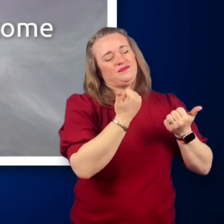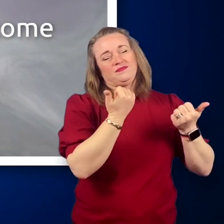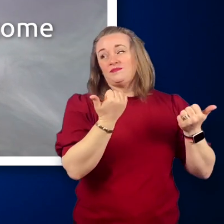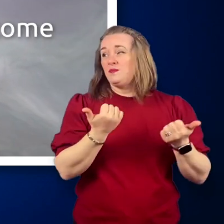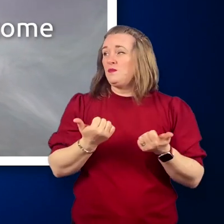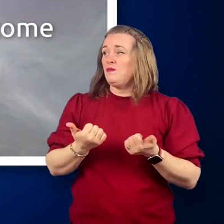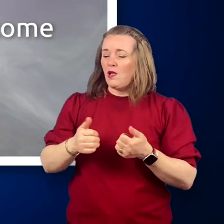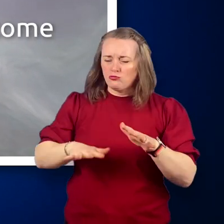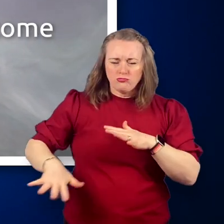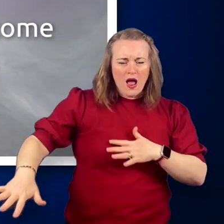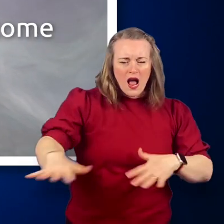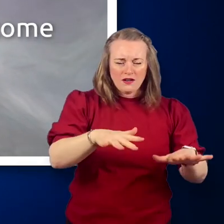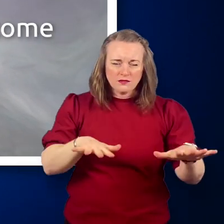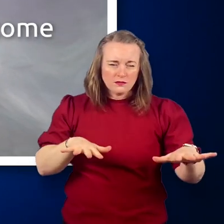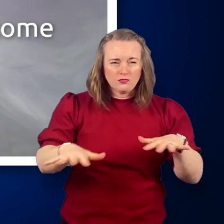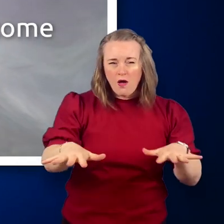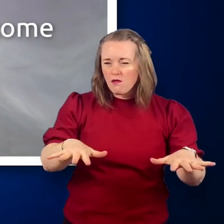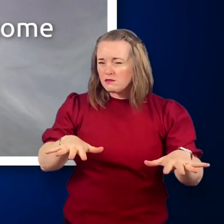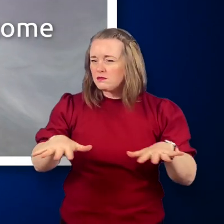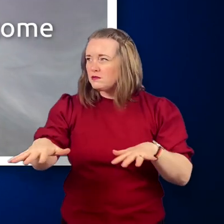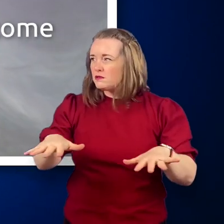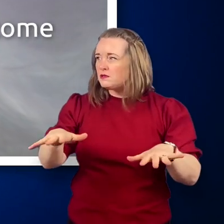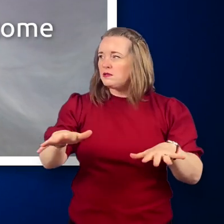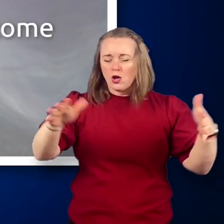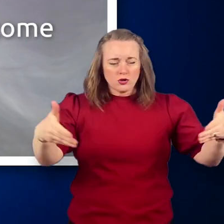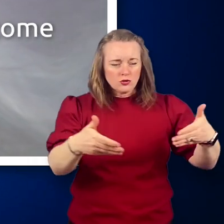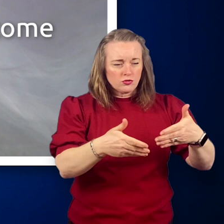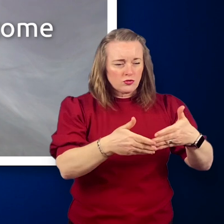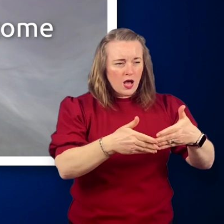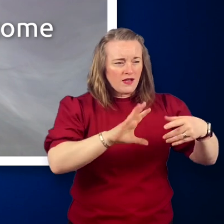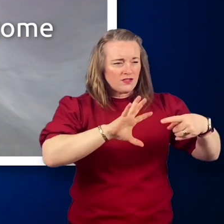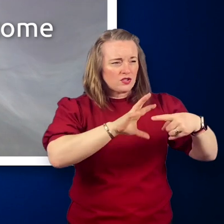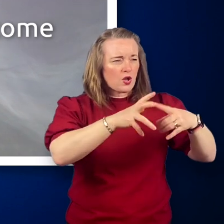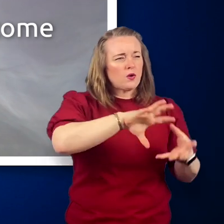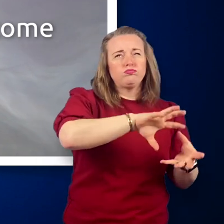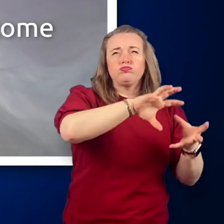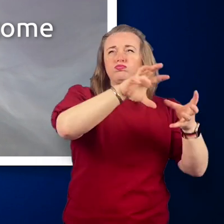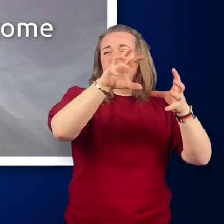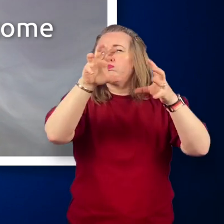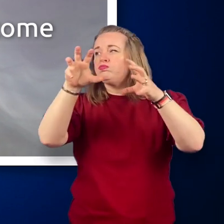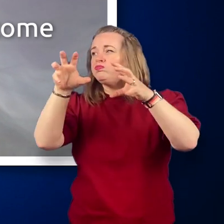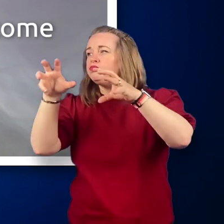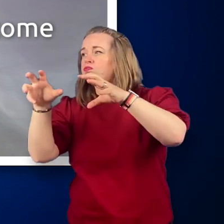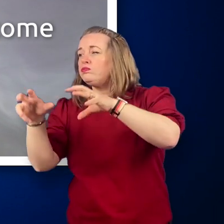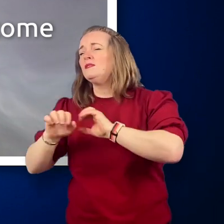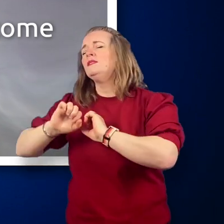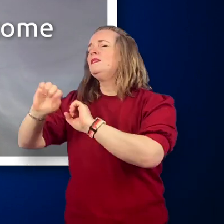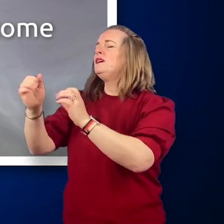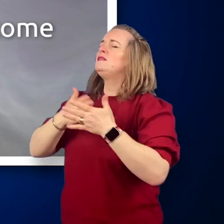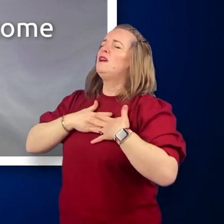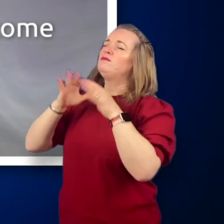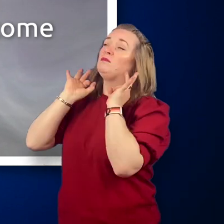broken. The ground began to shake, the stone was rolled away.